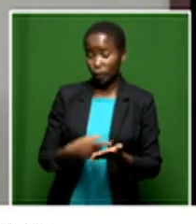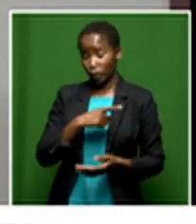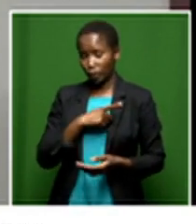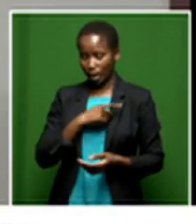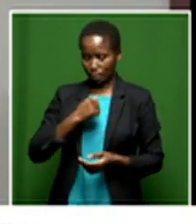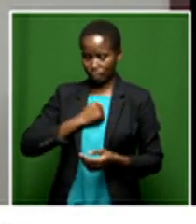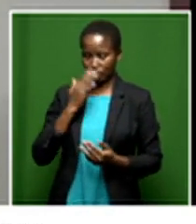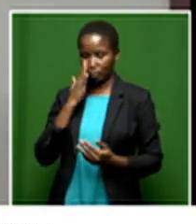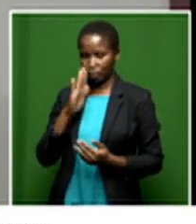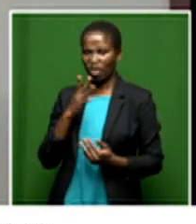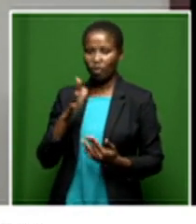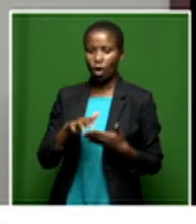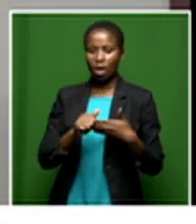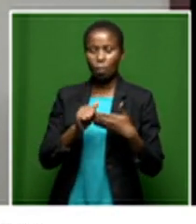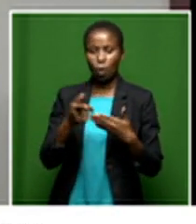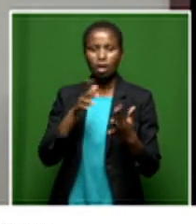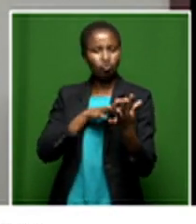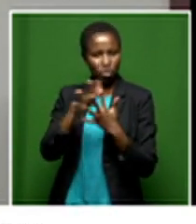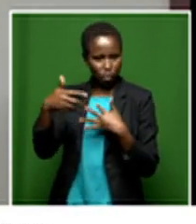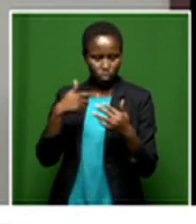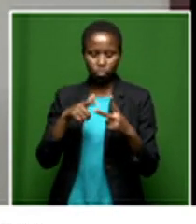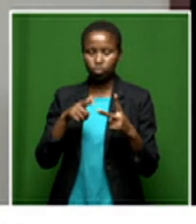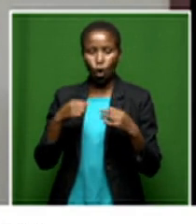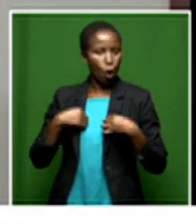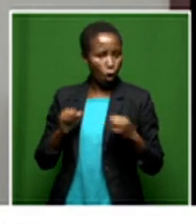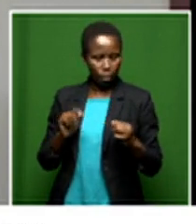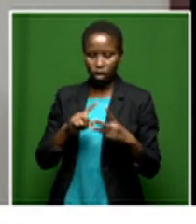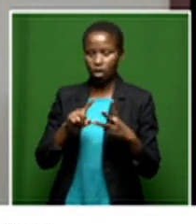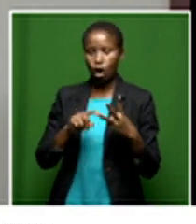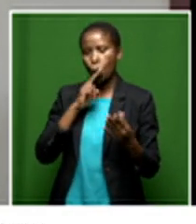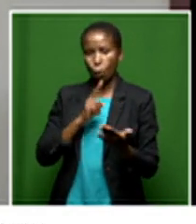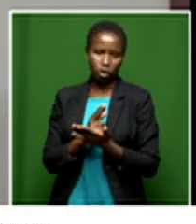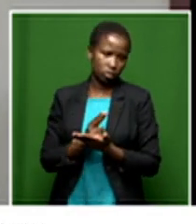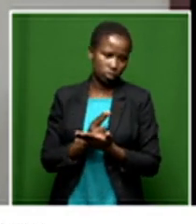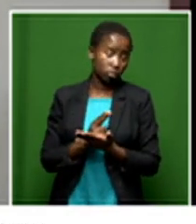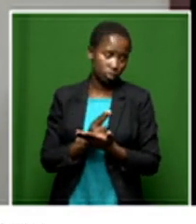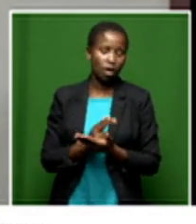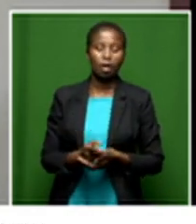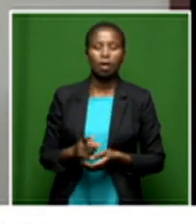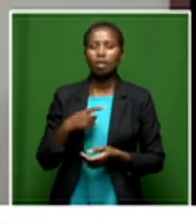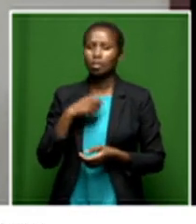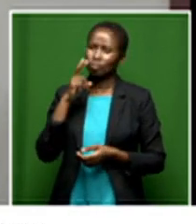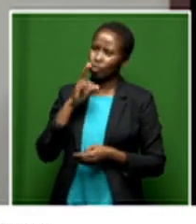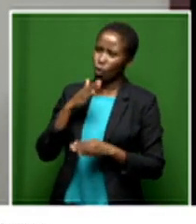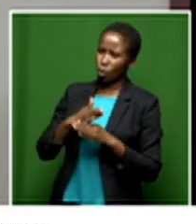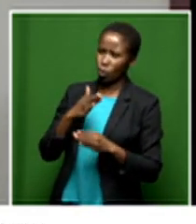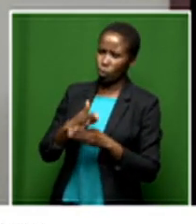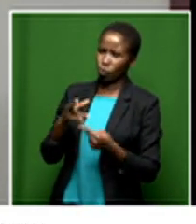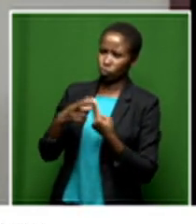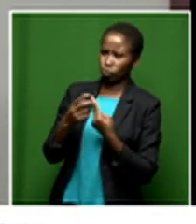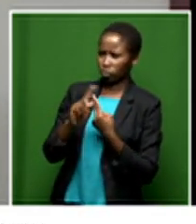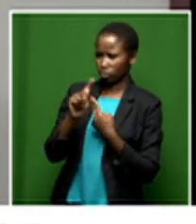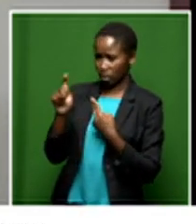leadership is about being transparent, being open, being honest, because I view the labor union as leaders